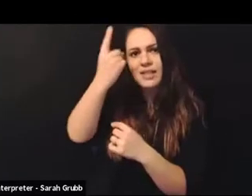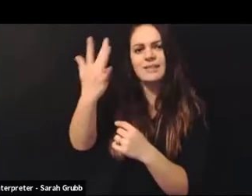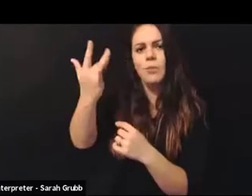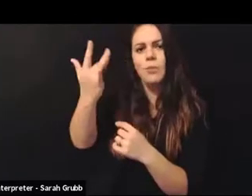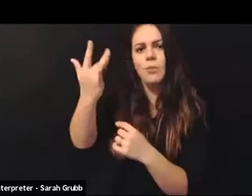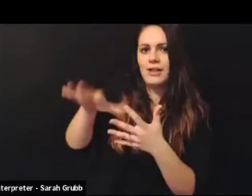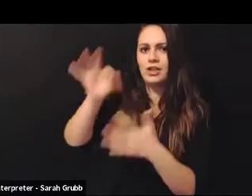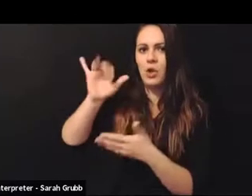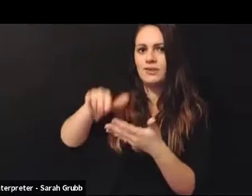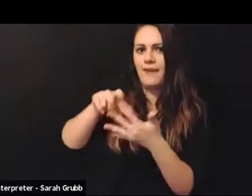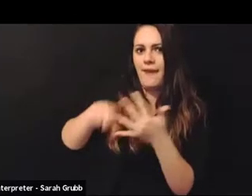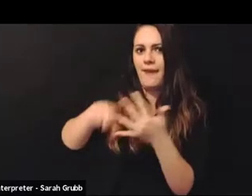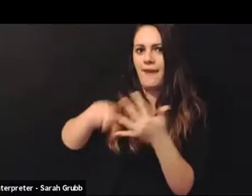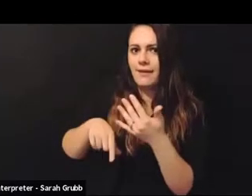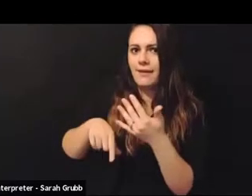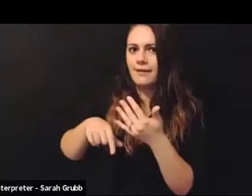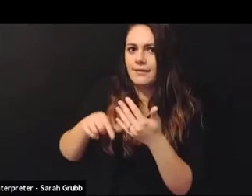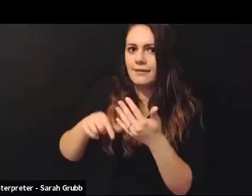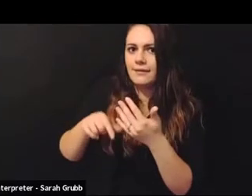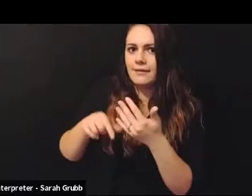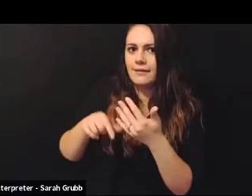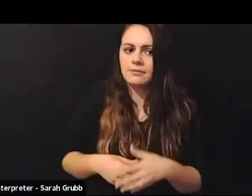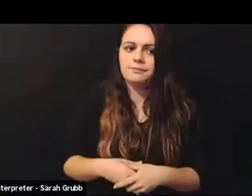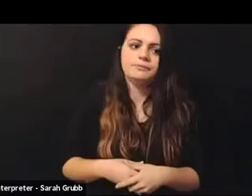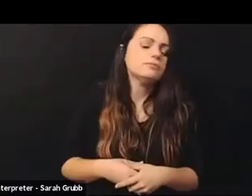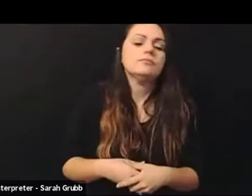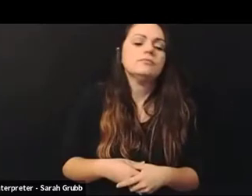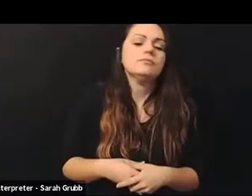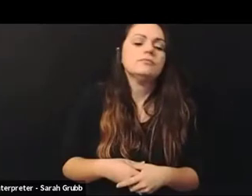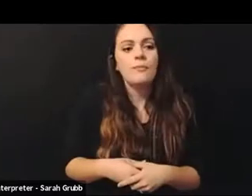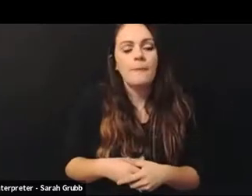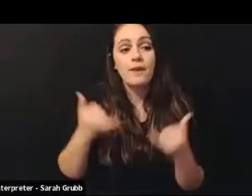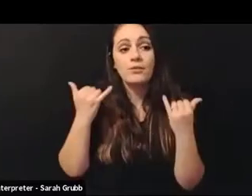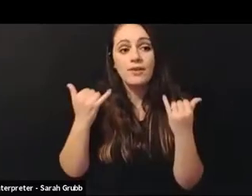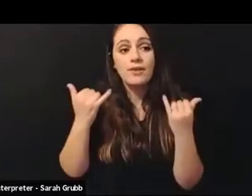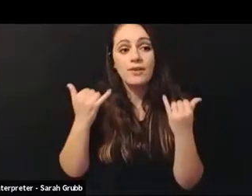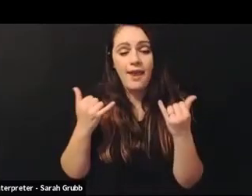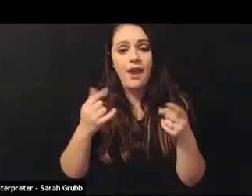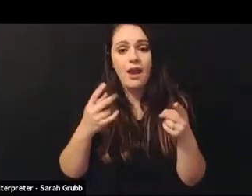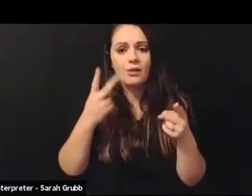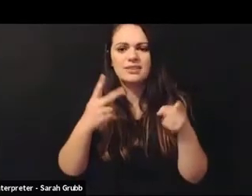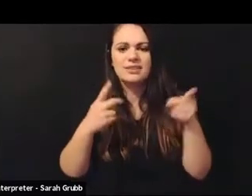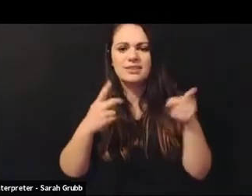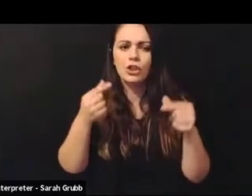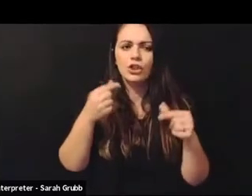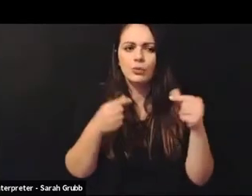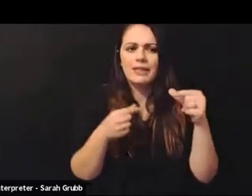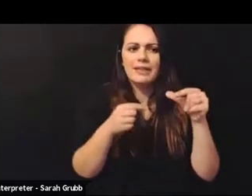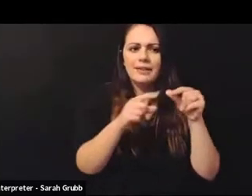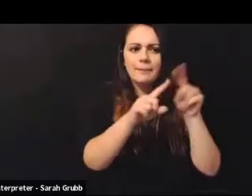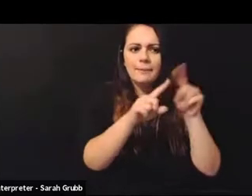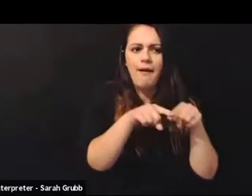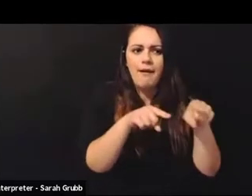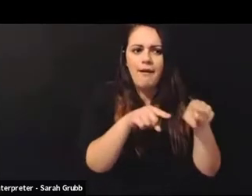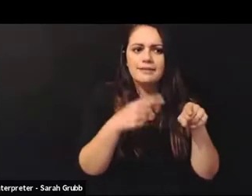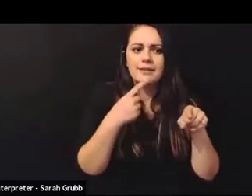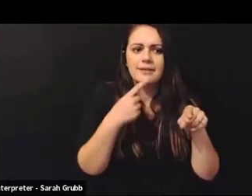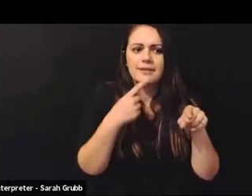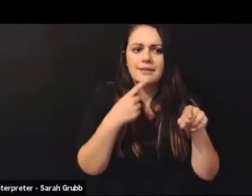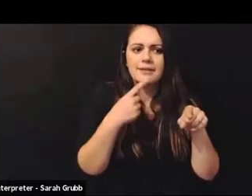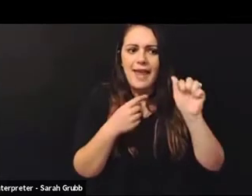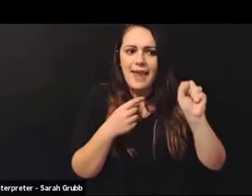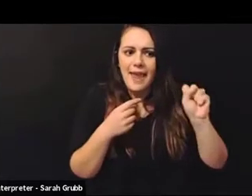part is I'm going to take, you'll see up in the green box, up in the corner, there's a green box. It'll say ASD, and it's going to list one